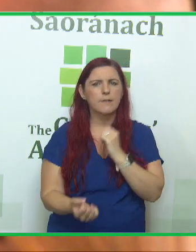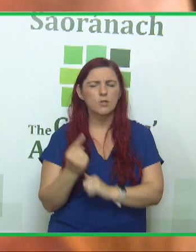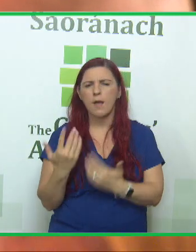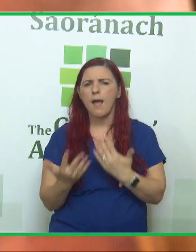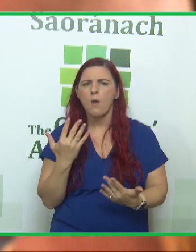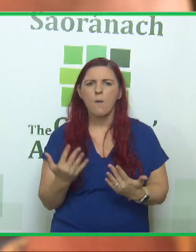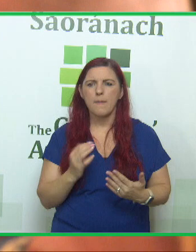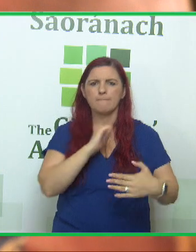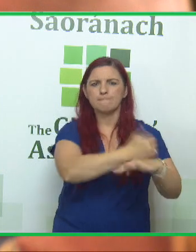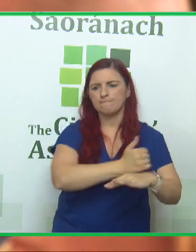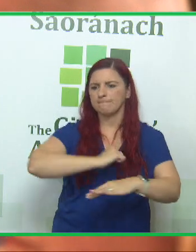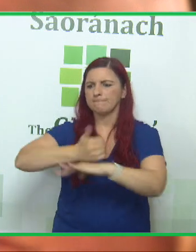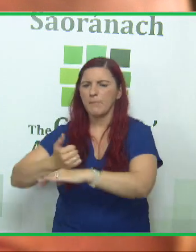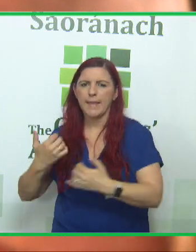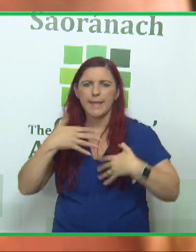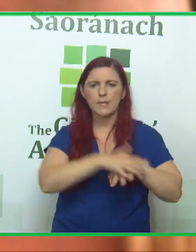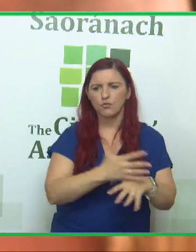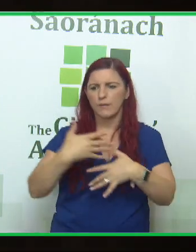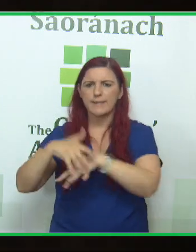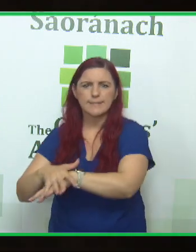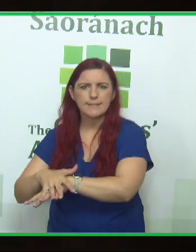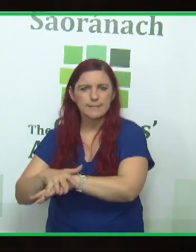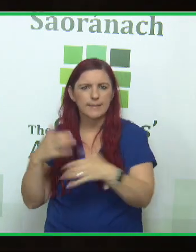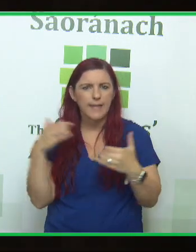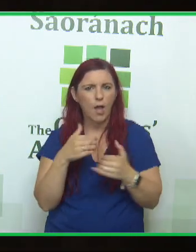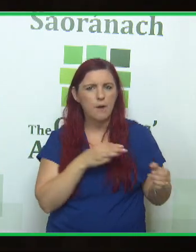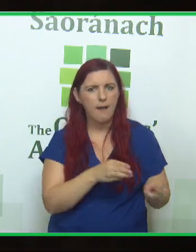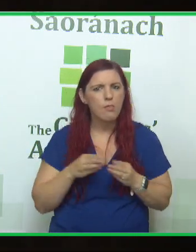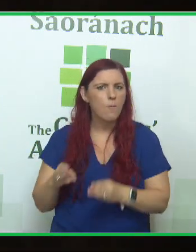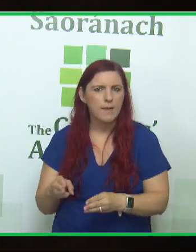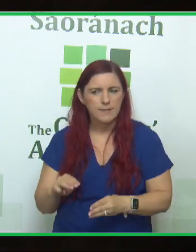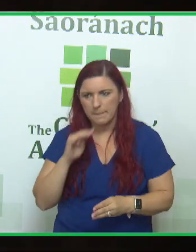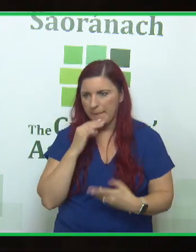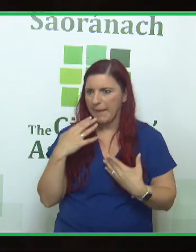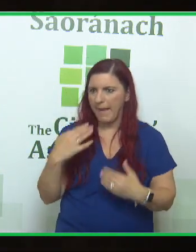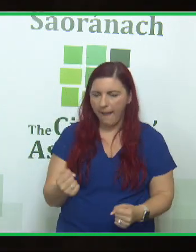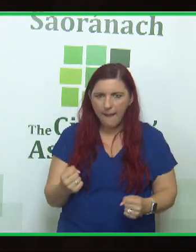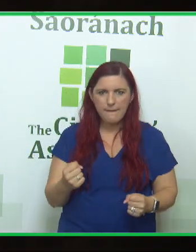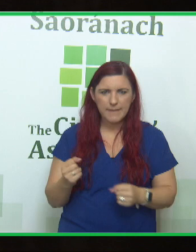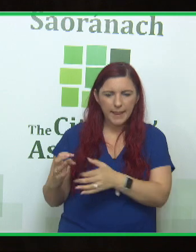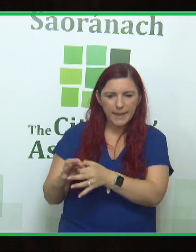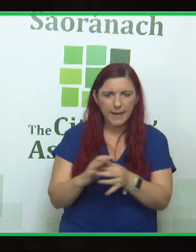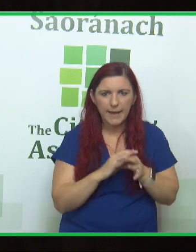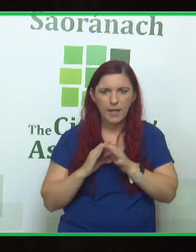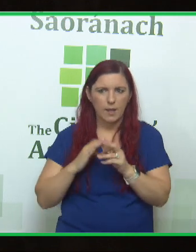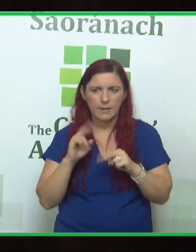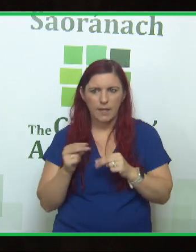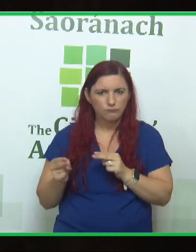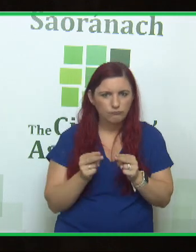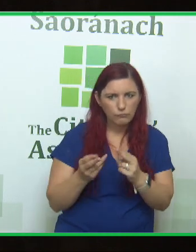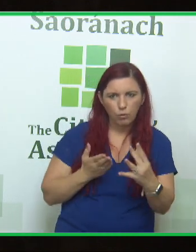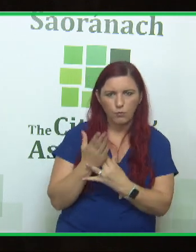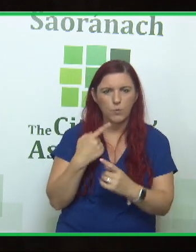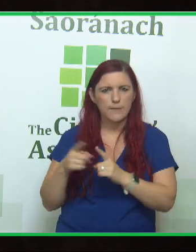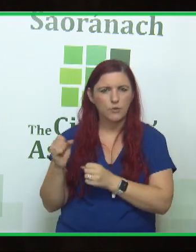and emphasising integrated care pathways, so that there is a pathway by which people can navigate through services